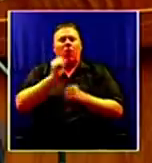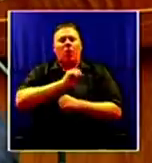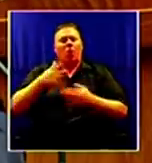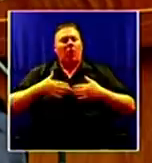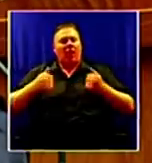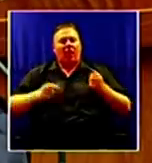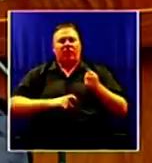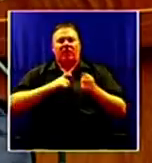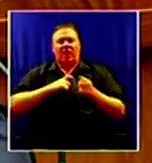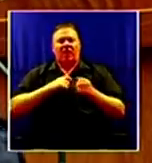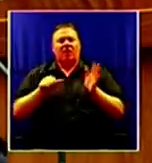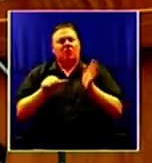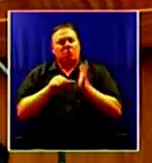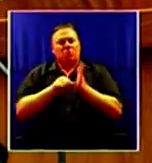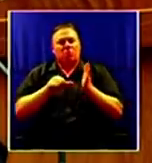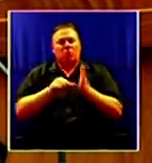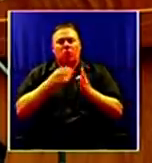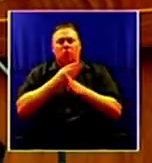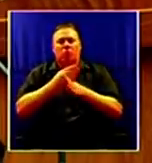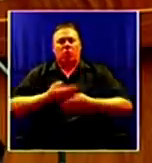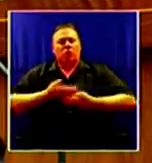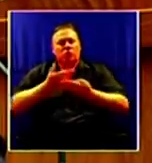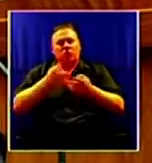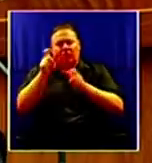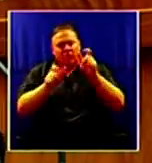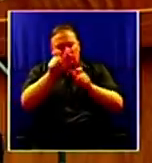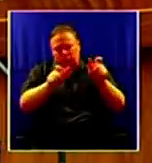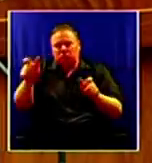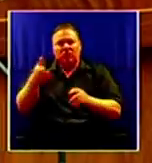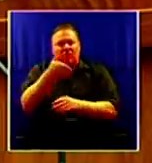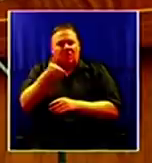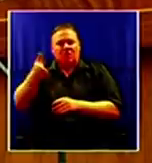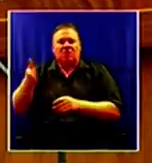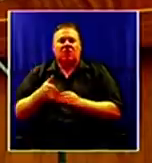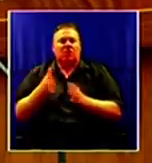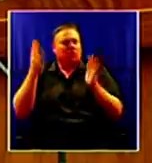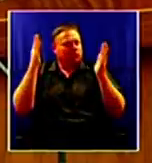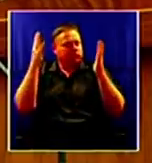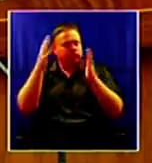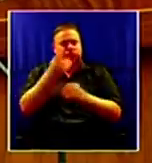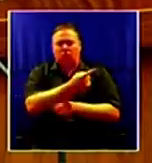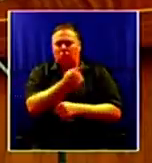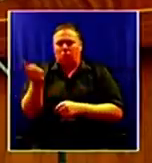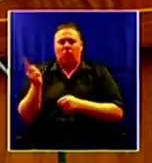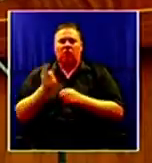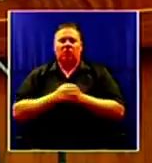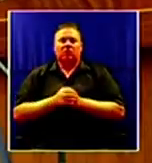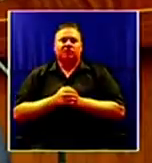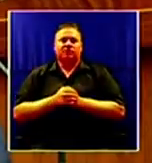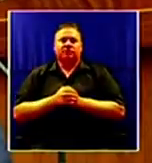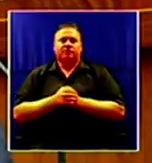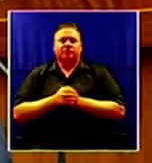standing at the front line of our struggle against COVID-19. We also